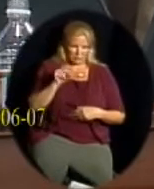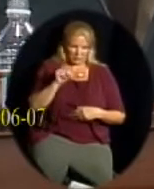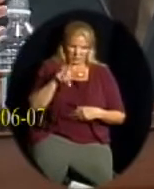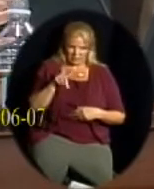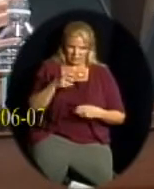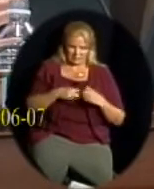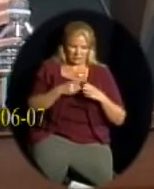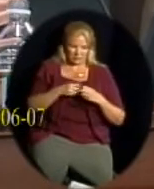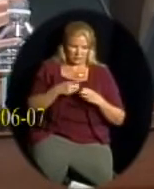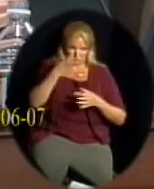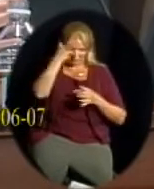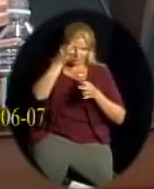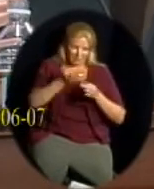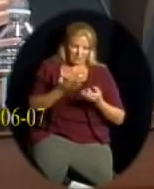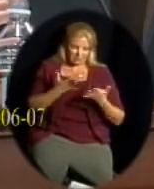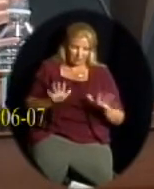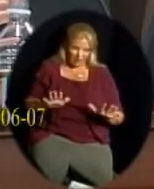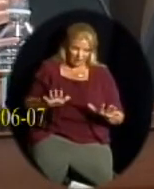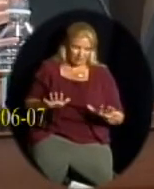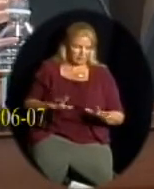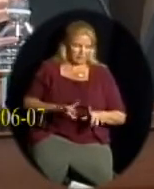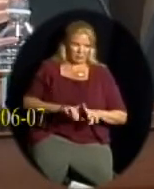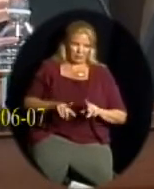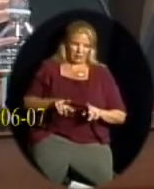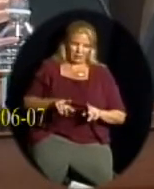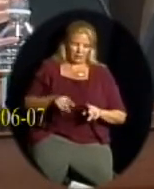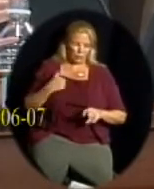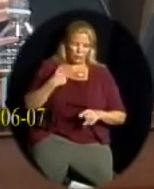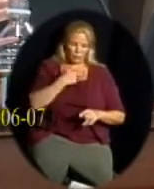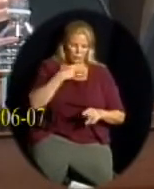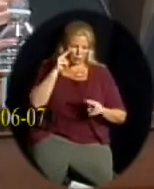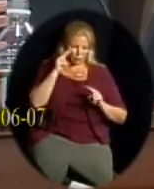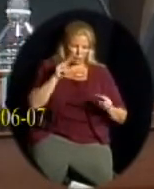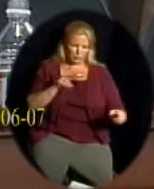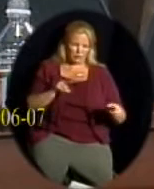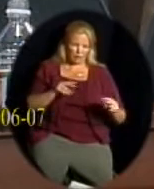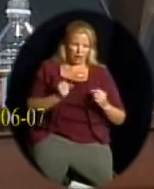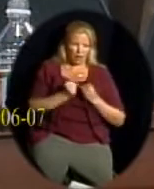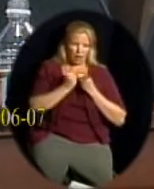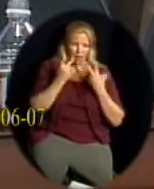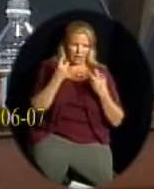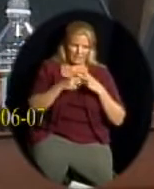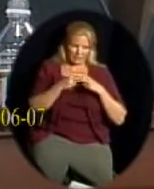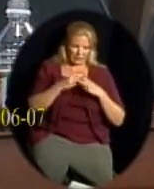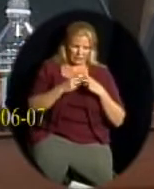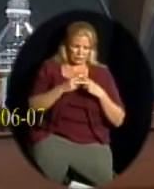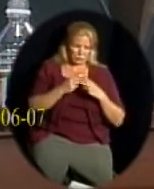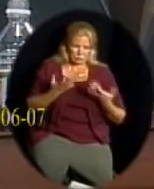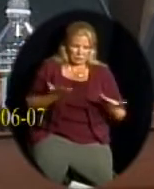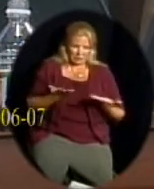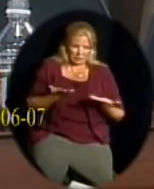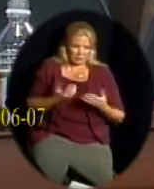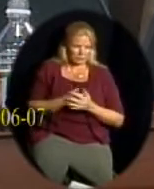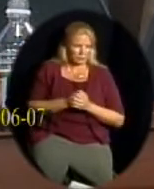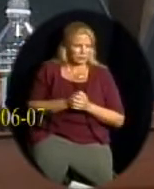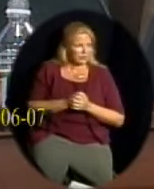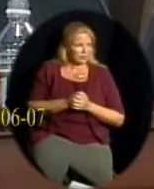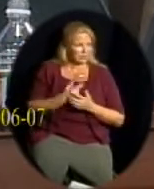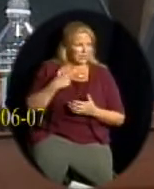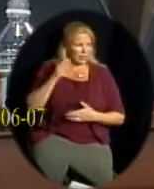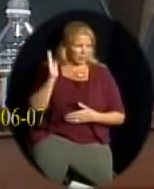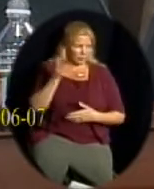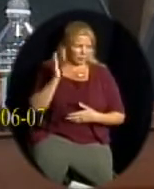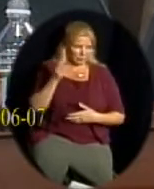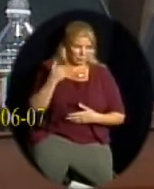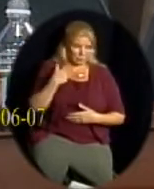lot of issues with this bond issue. A number of topics have been brought up, but one thing that is for certain, it appears, is that we're going to